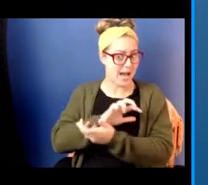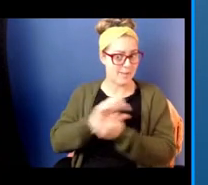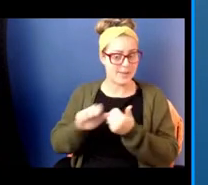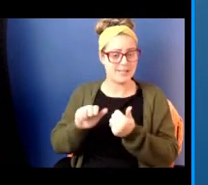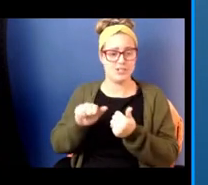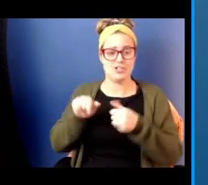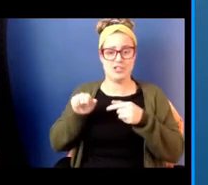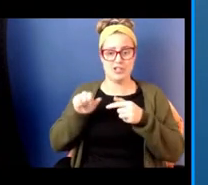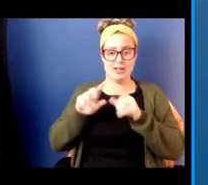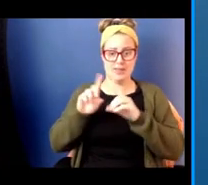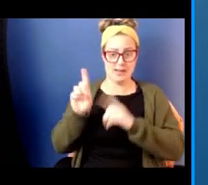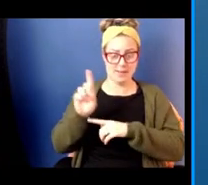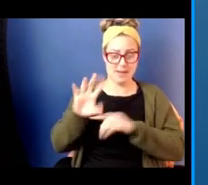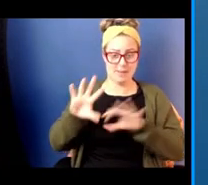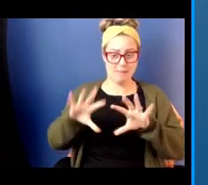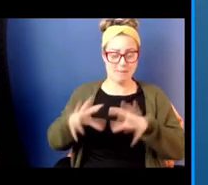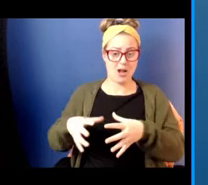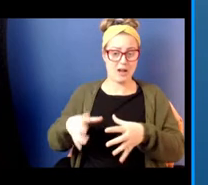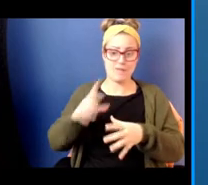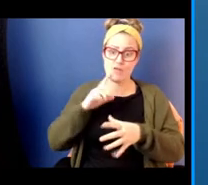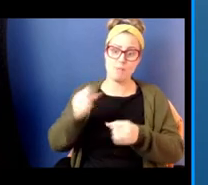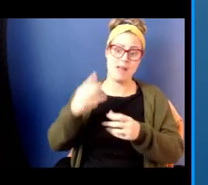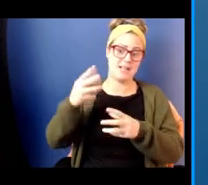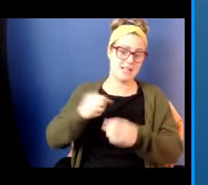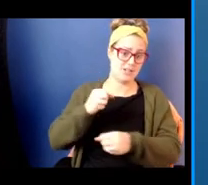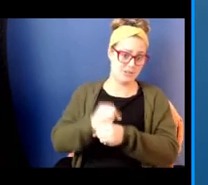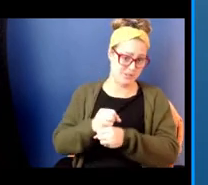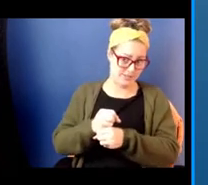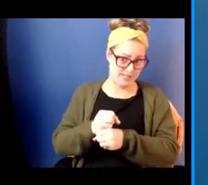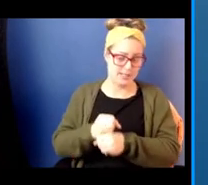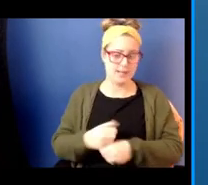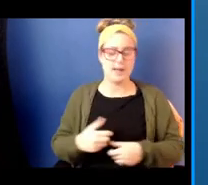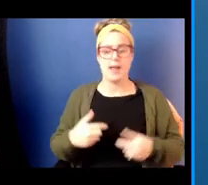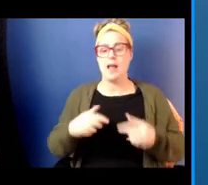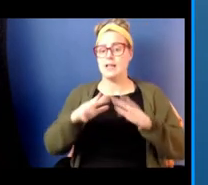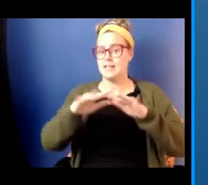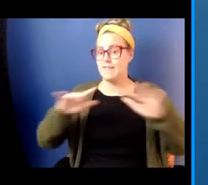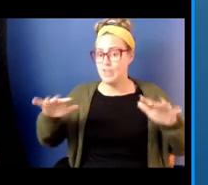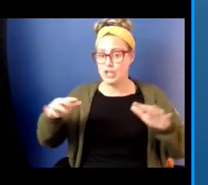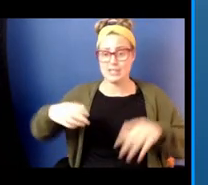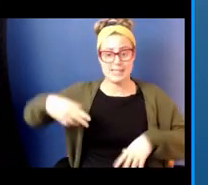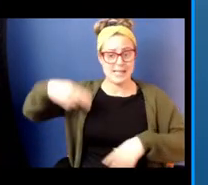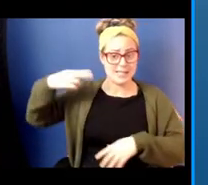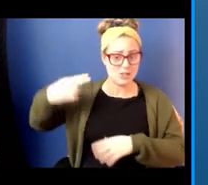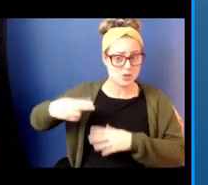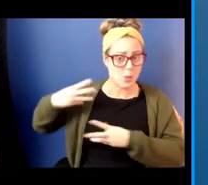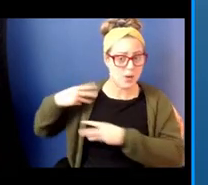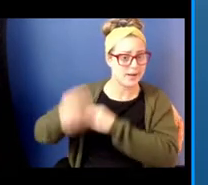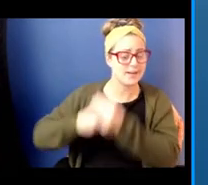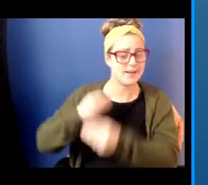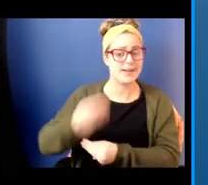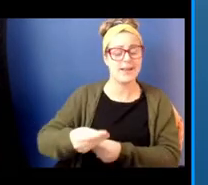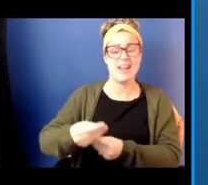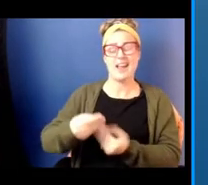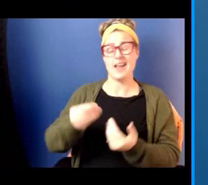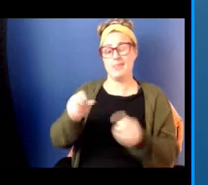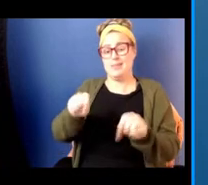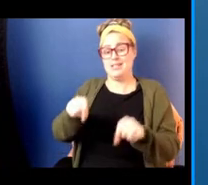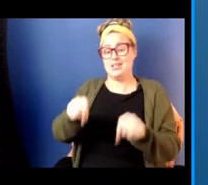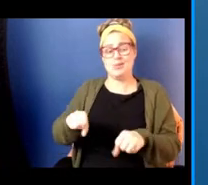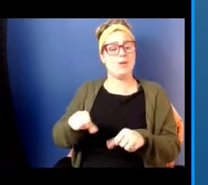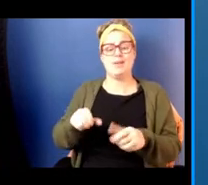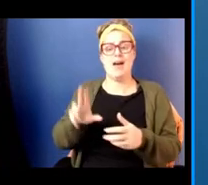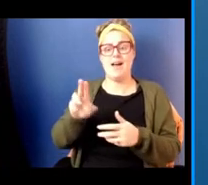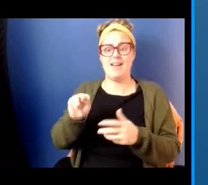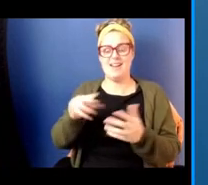Iowa's Democratic caucuses have advanced diverse historic and often unlikely presidential candidates over the years including